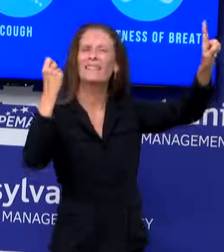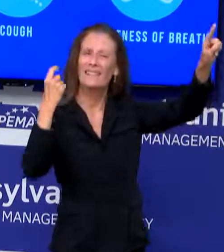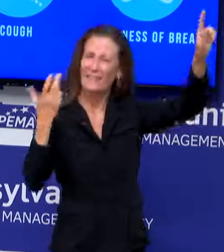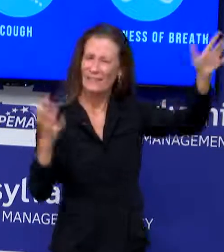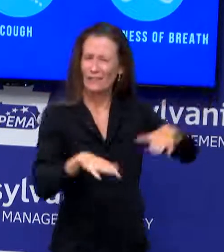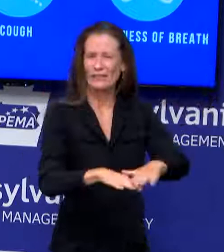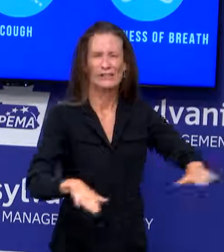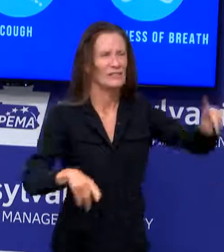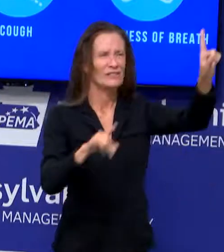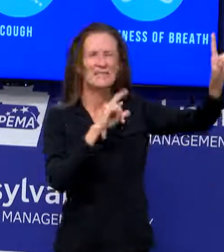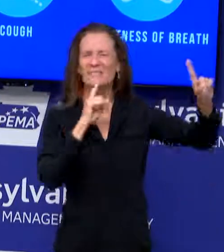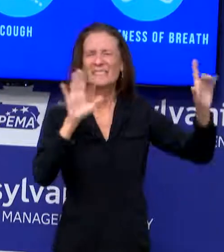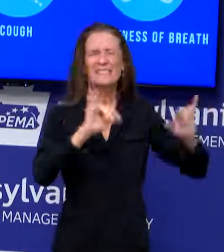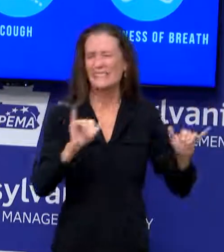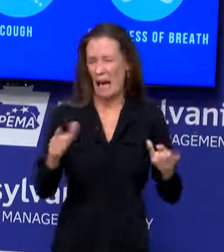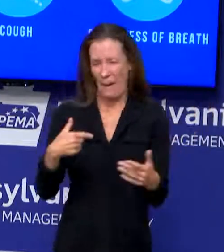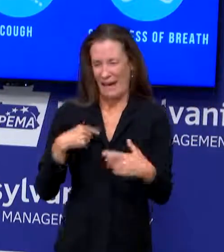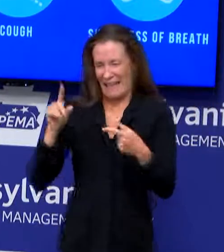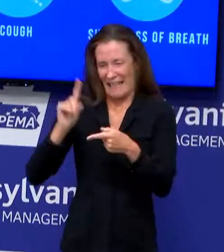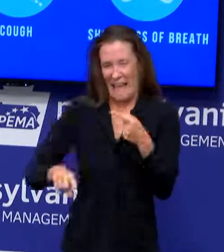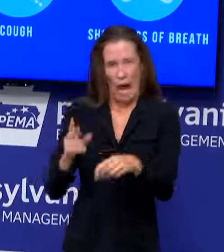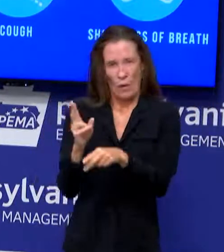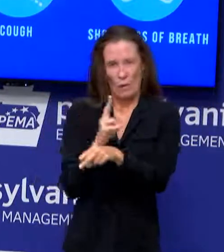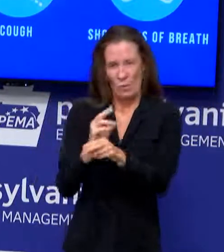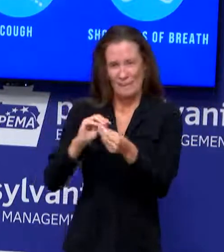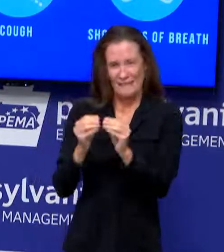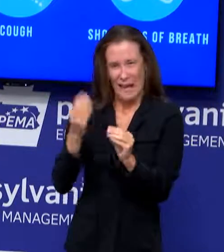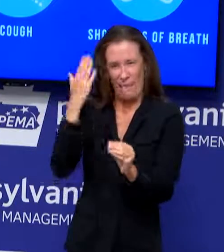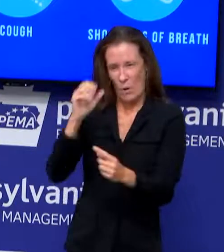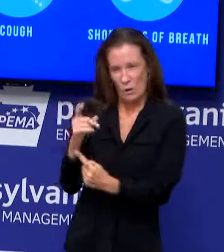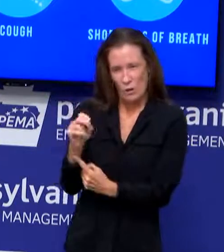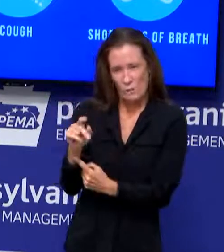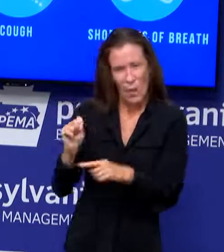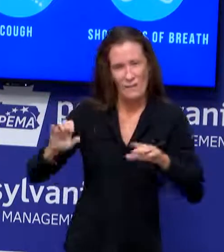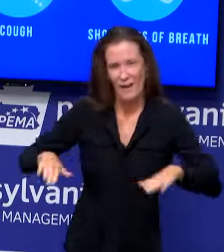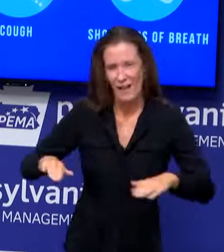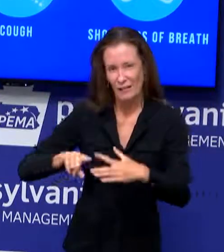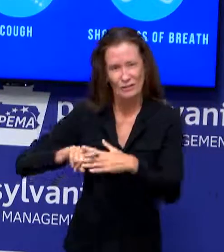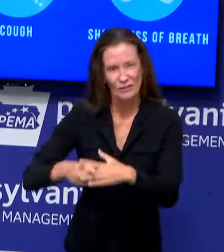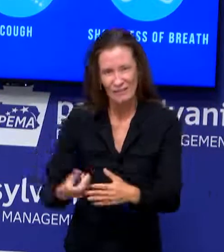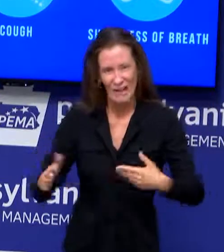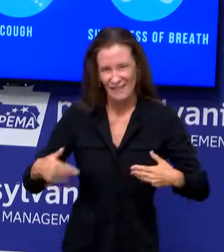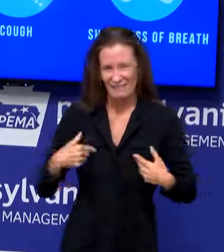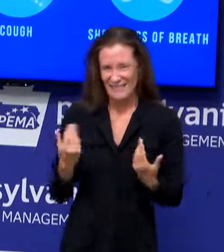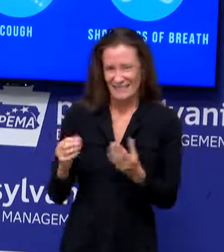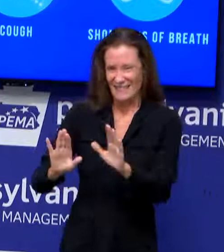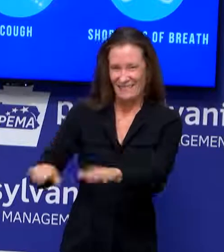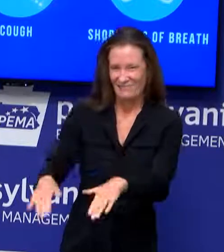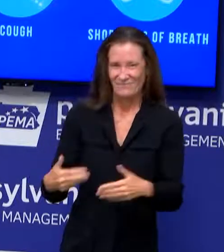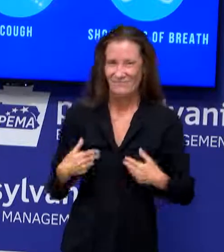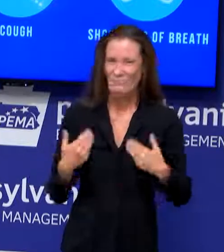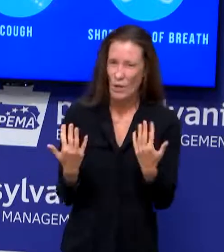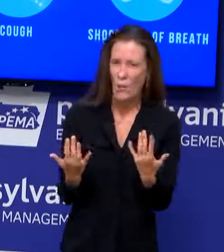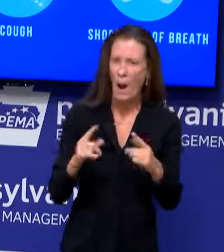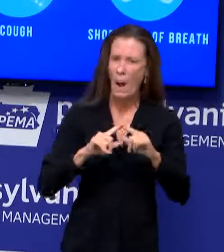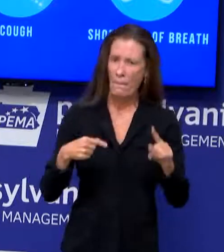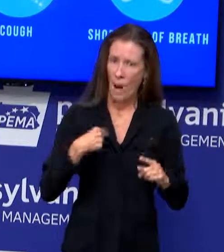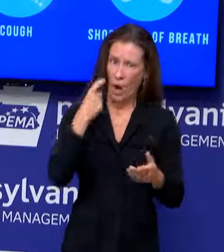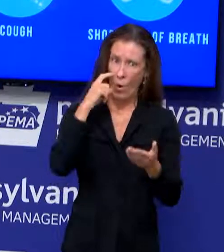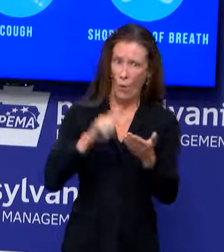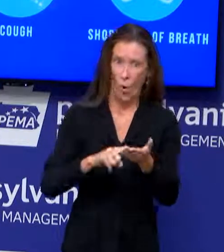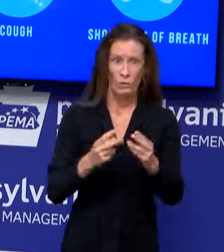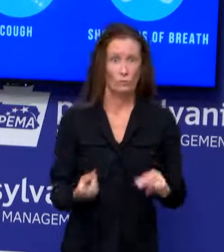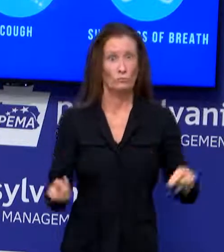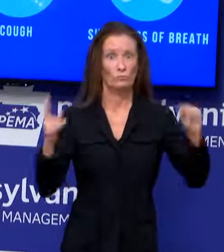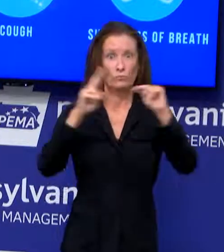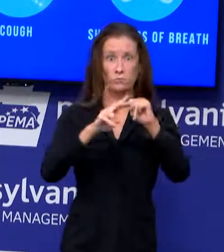so our recommendation was based upon that. We have seen, though, a significant increase in the number of young people less